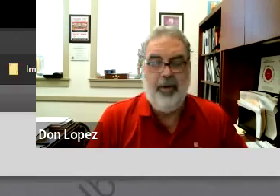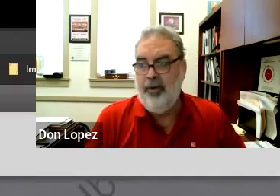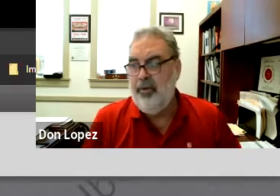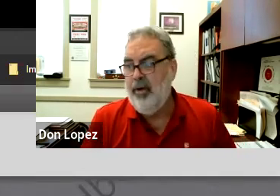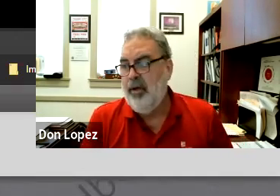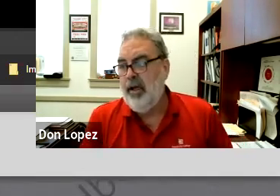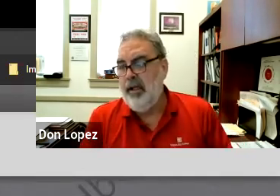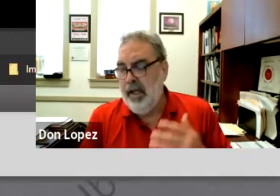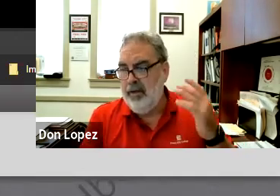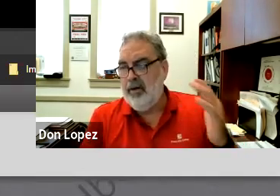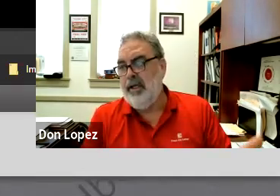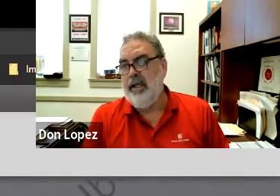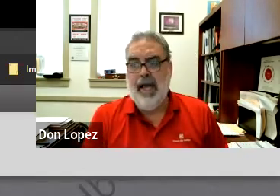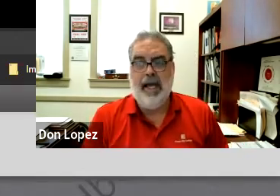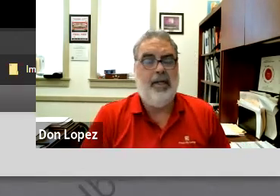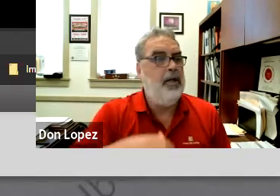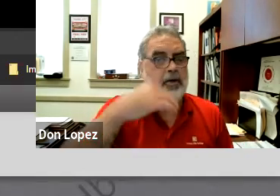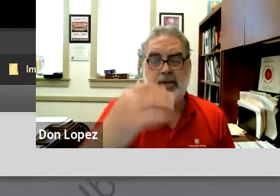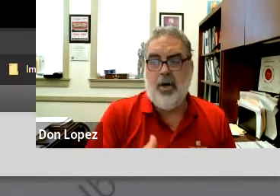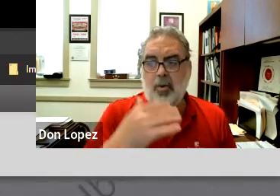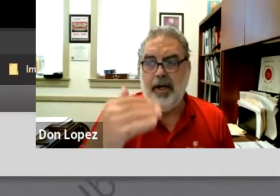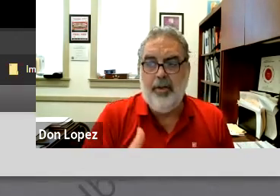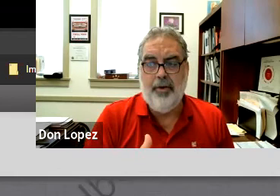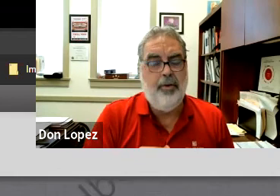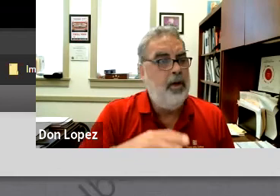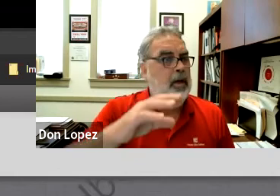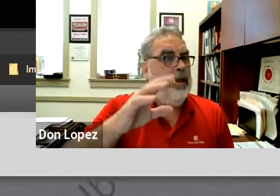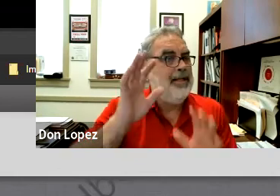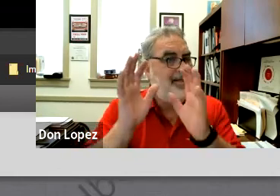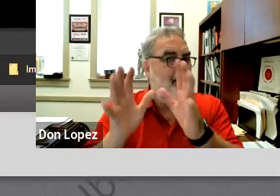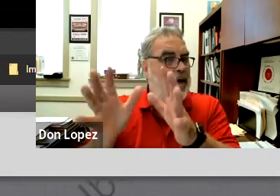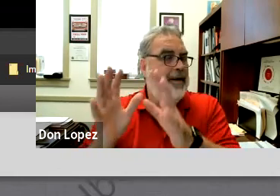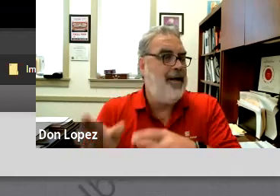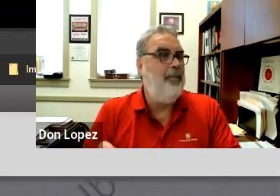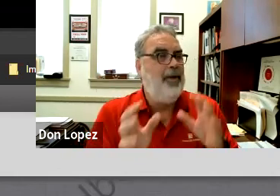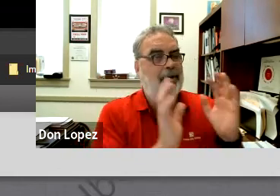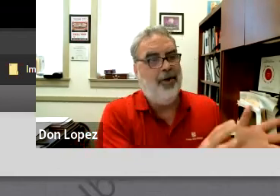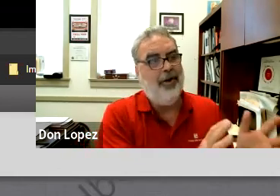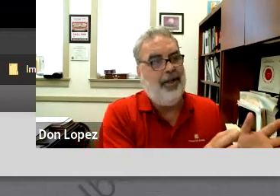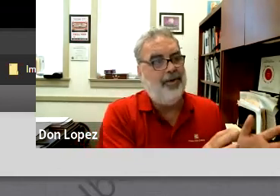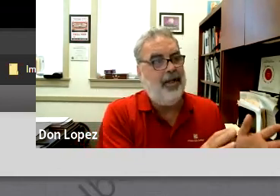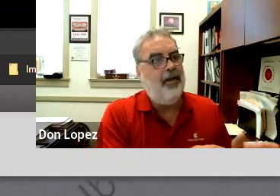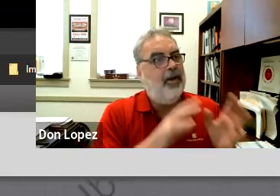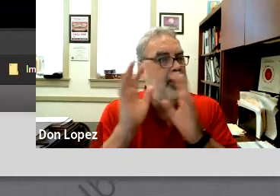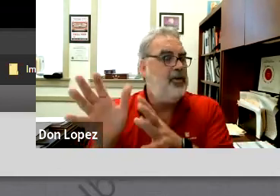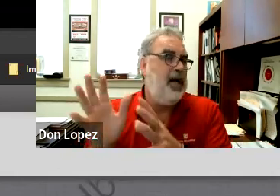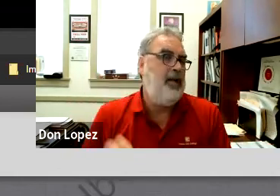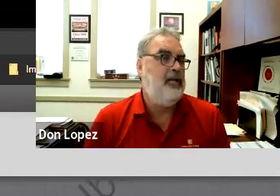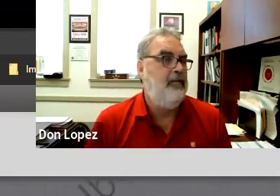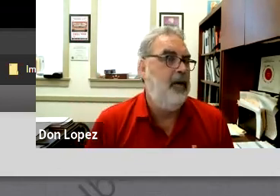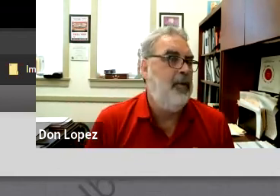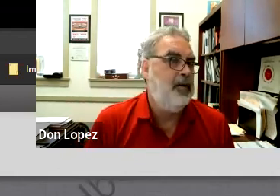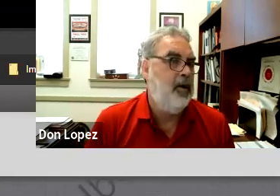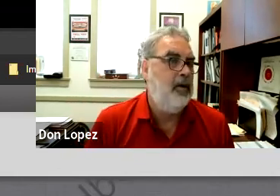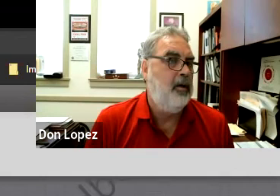program review, and then you'll click next. And then you'll start working through that same kind of template you're currently using. You're going to use that in